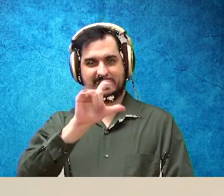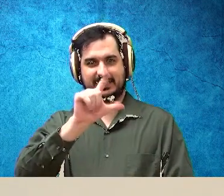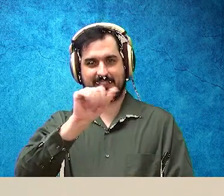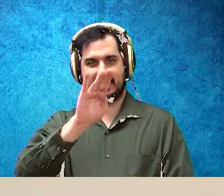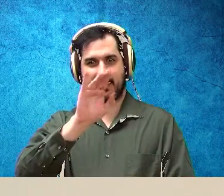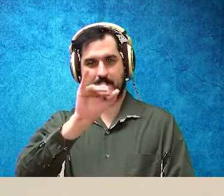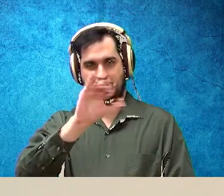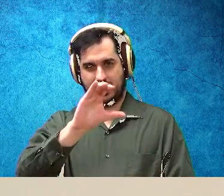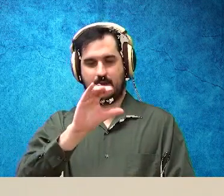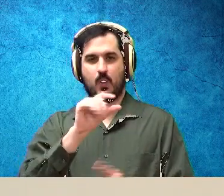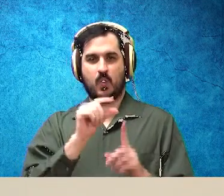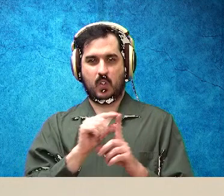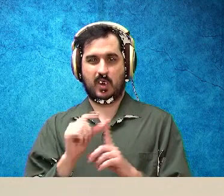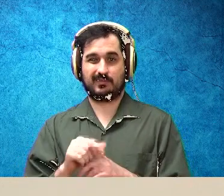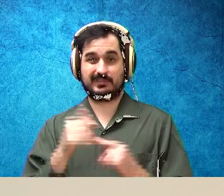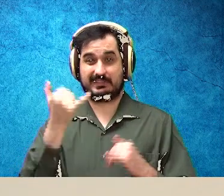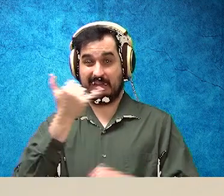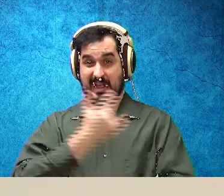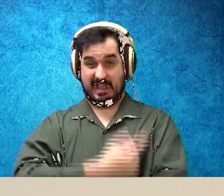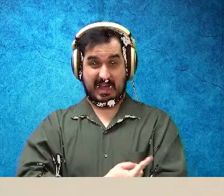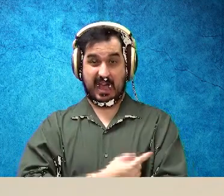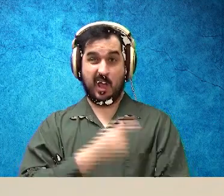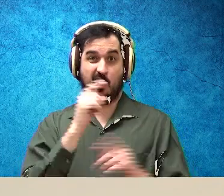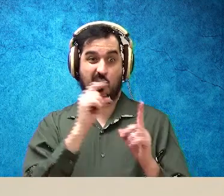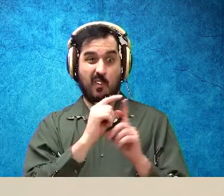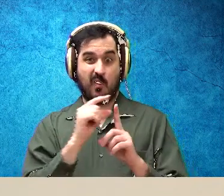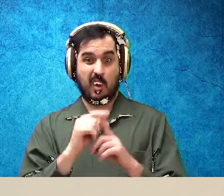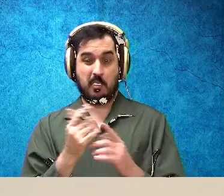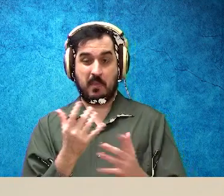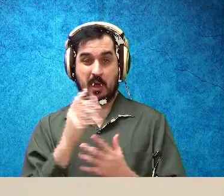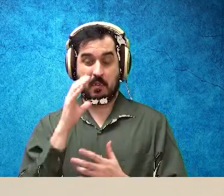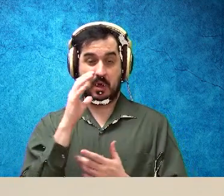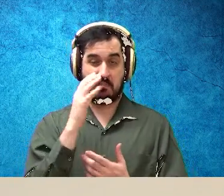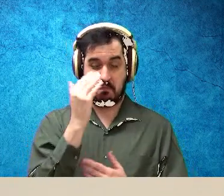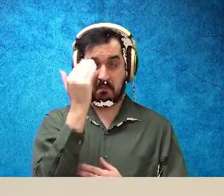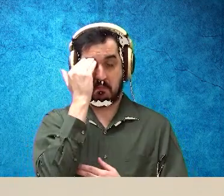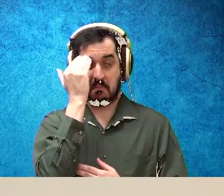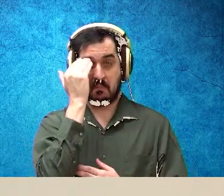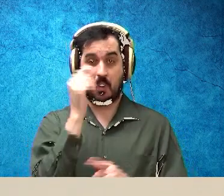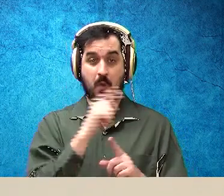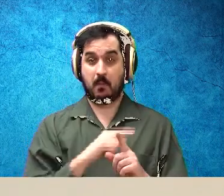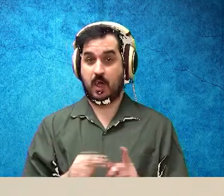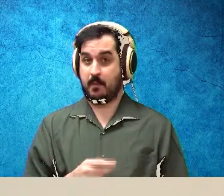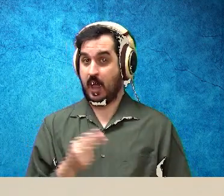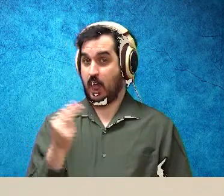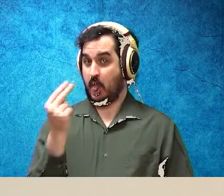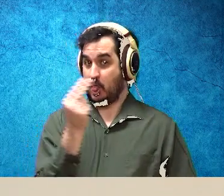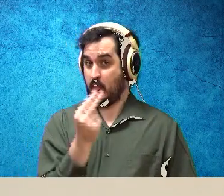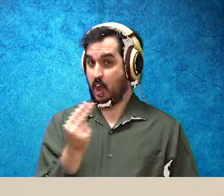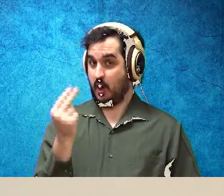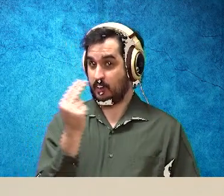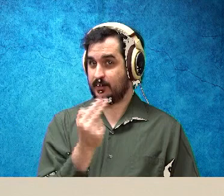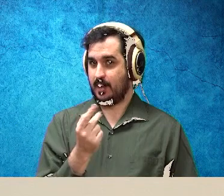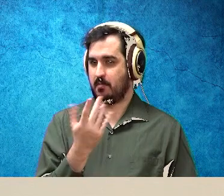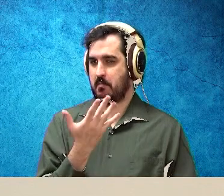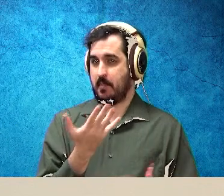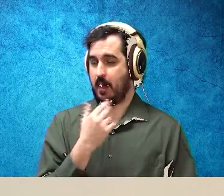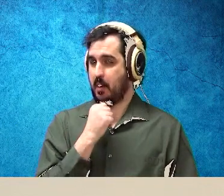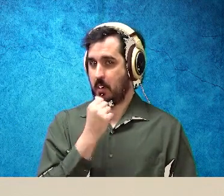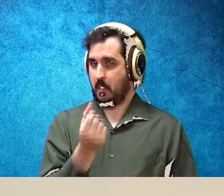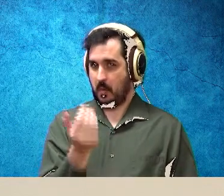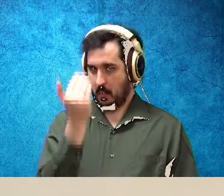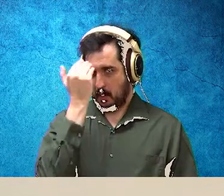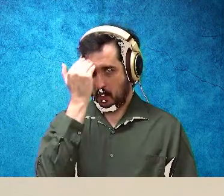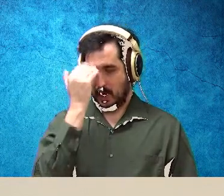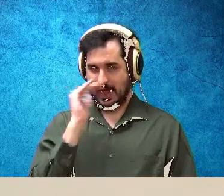but by Thursday I'll throw in some different words that'll kind of be a little unfamiliar. So our